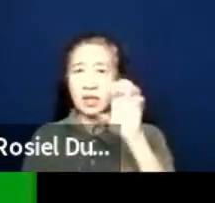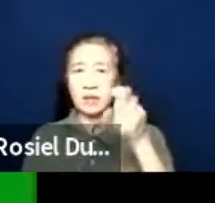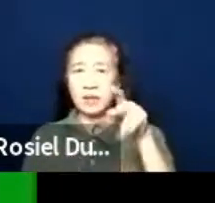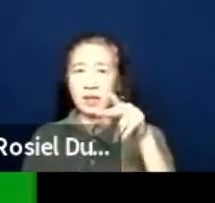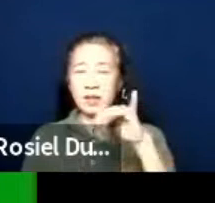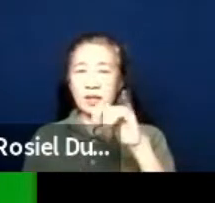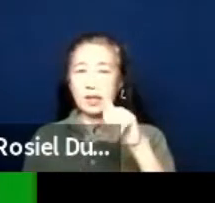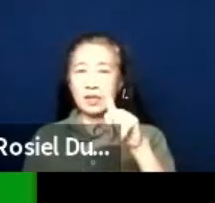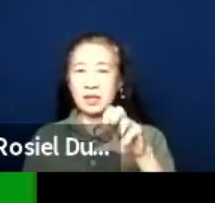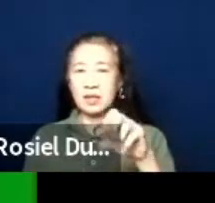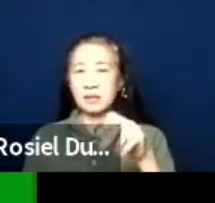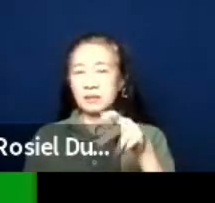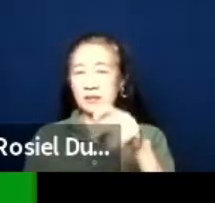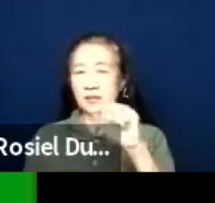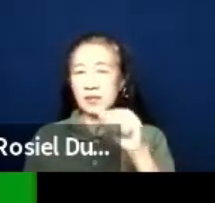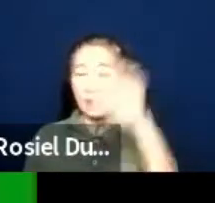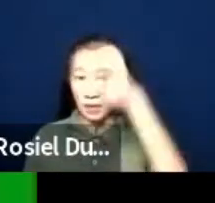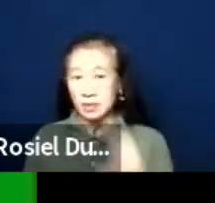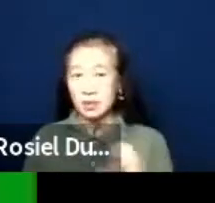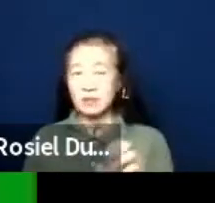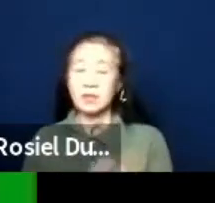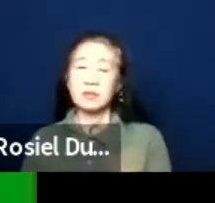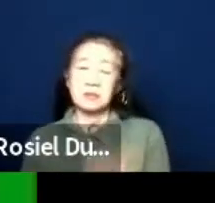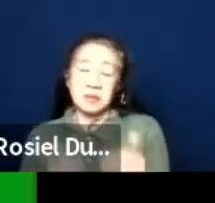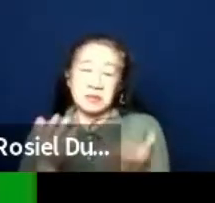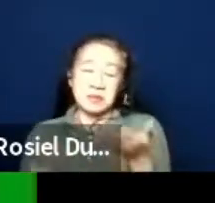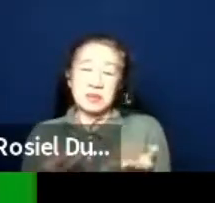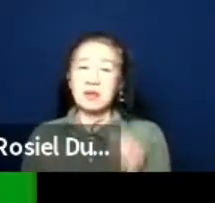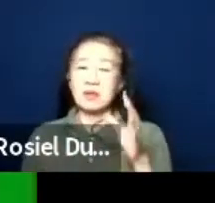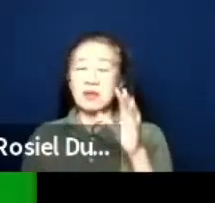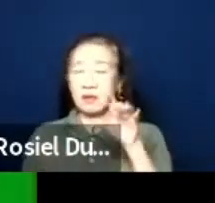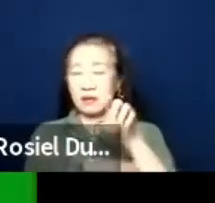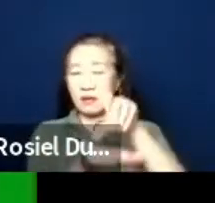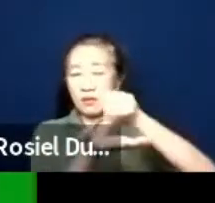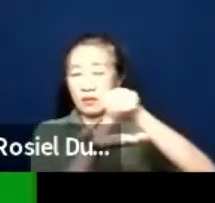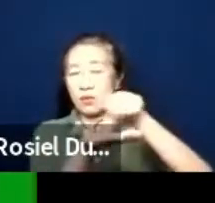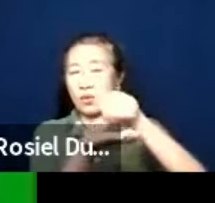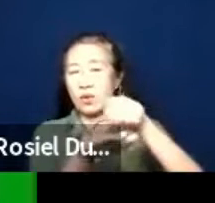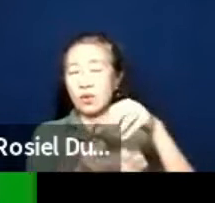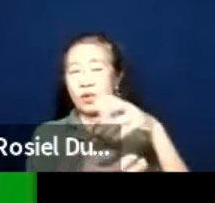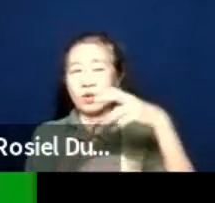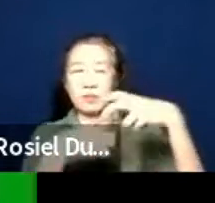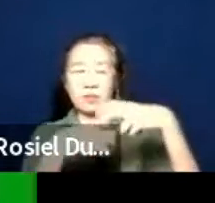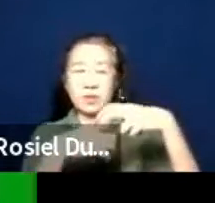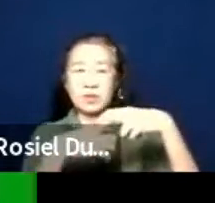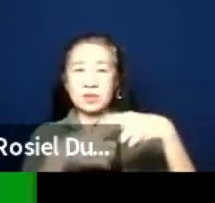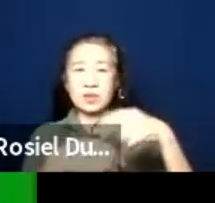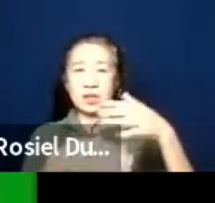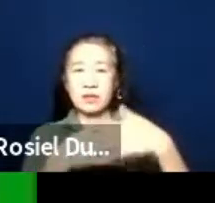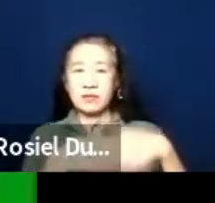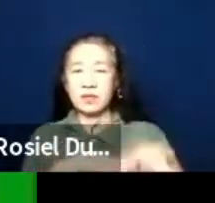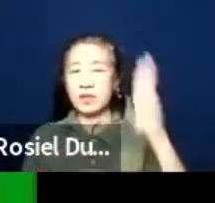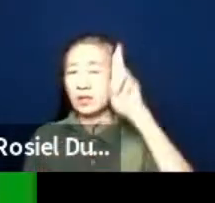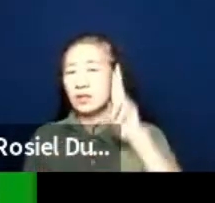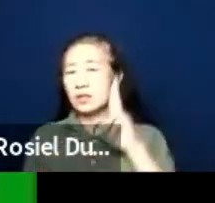can be caused by other things, such as alcohol poisoning, a lack of oxygen, after a head injury,